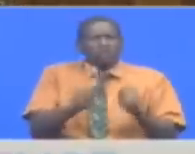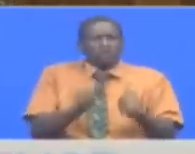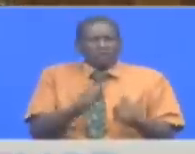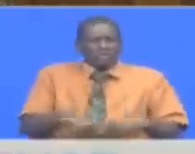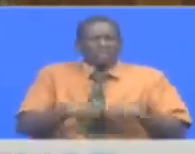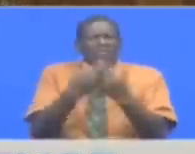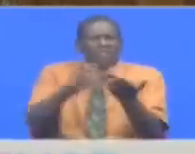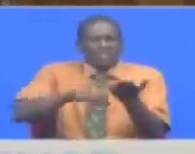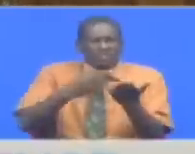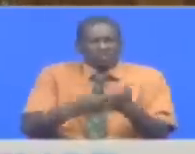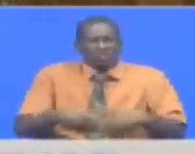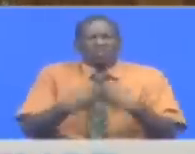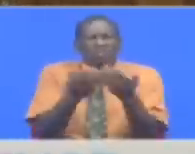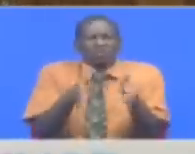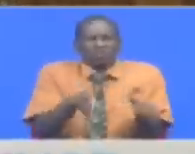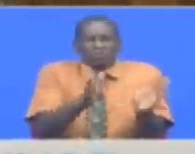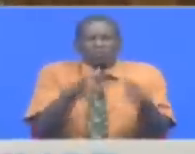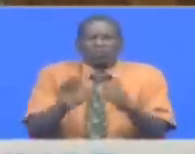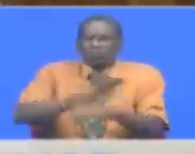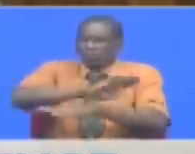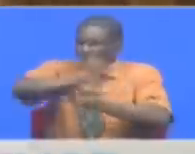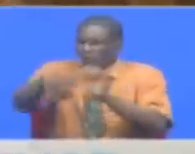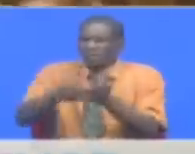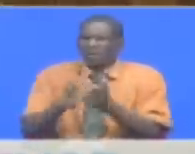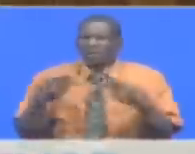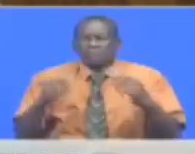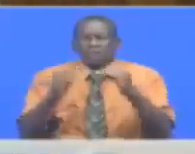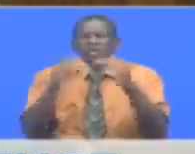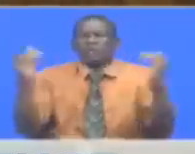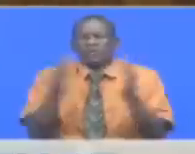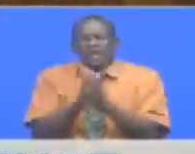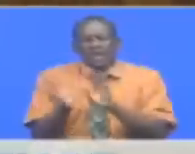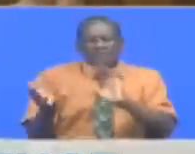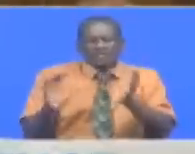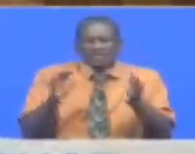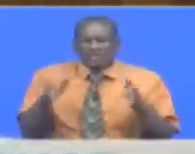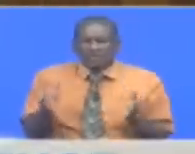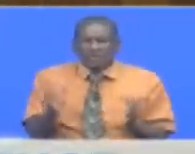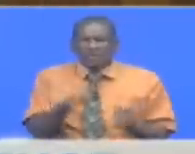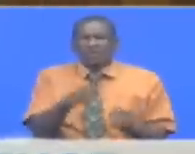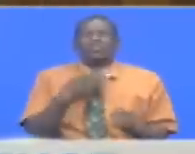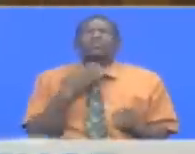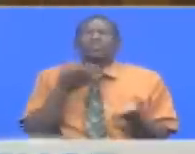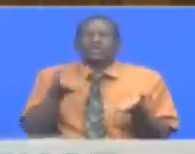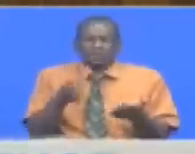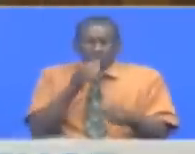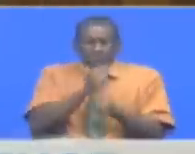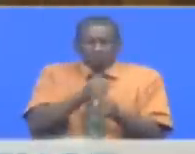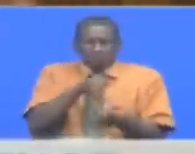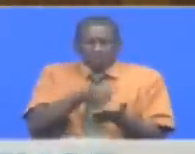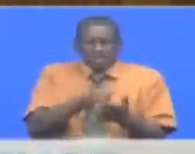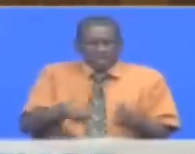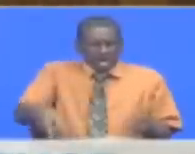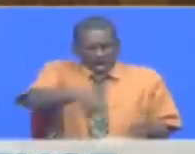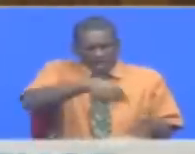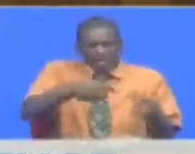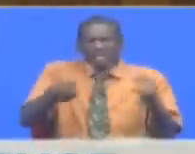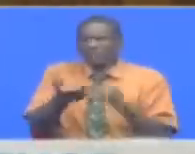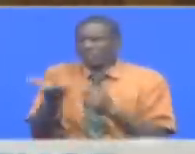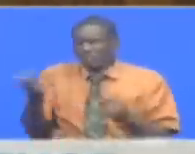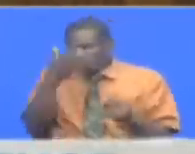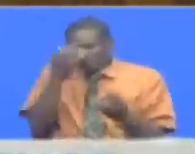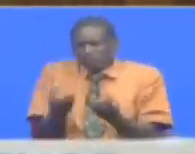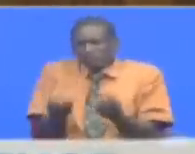resources, giving opportunities to every Kenyan equally and fairly, you want to now make it an us versus them, because it's an easy